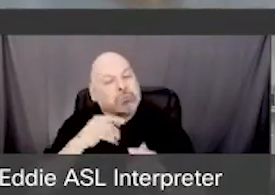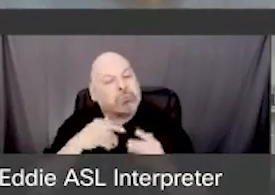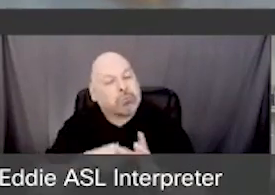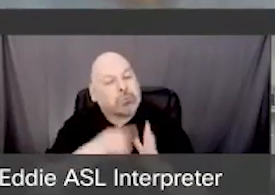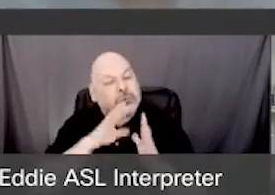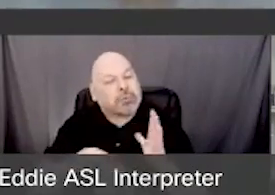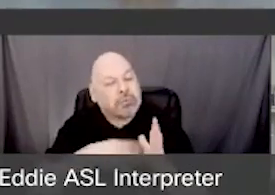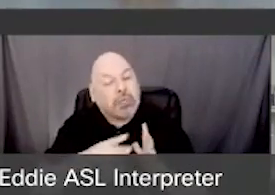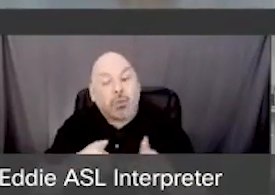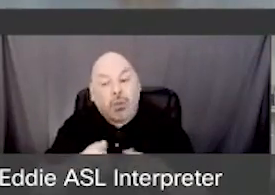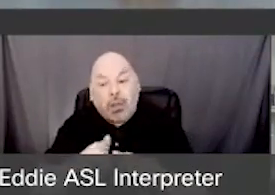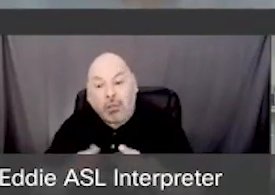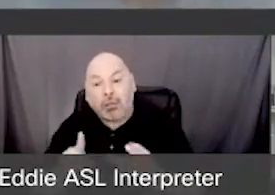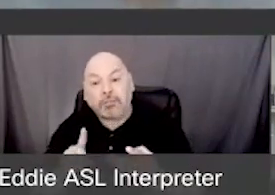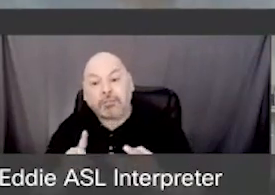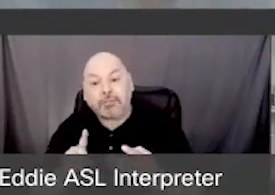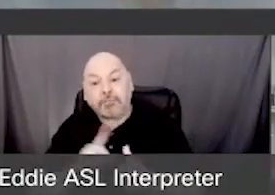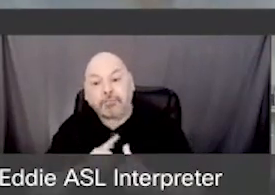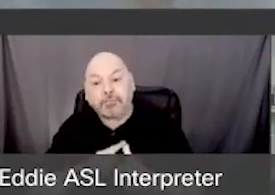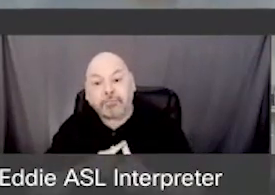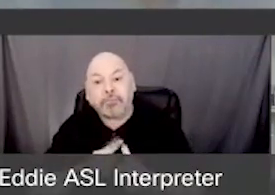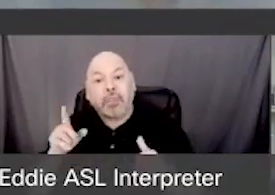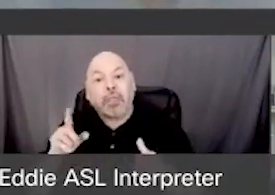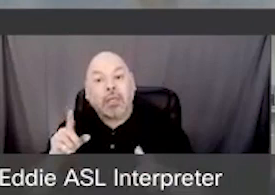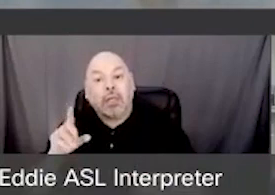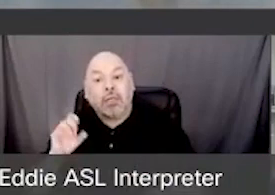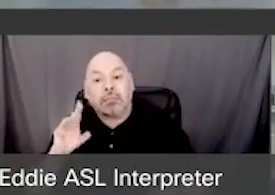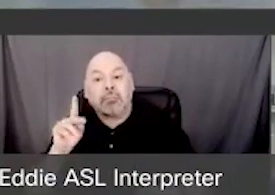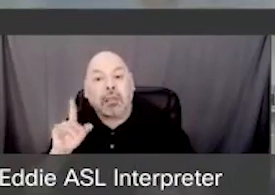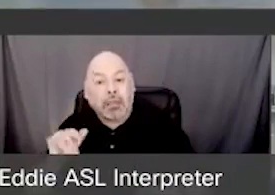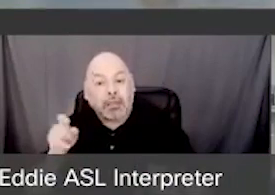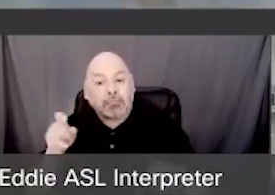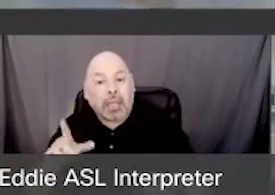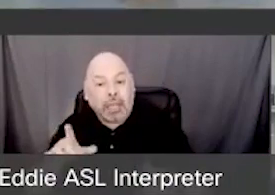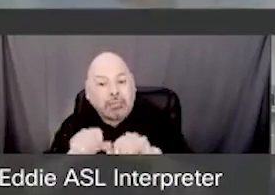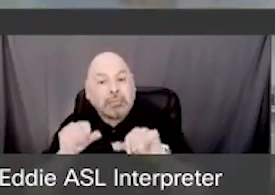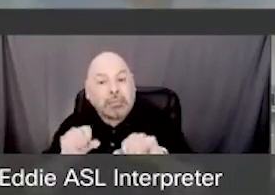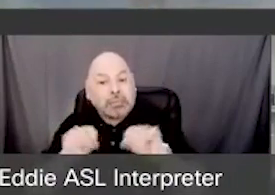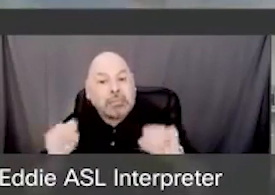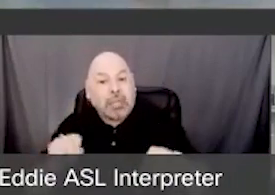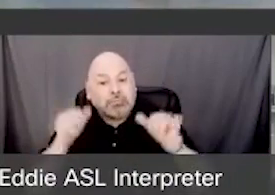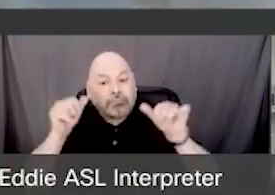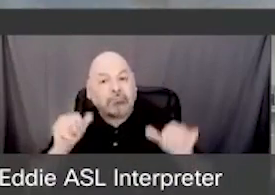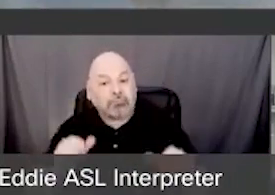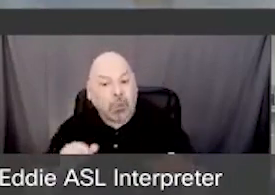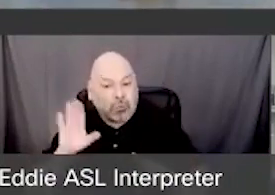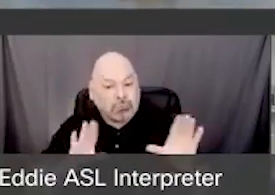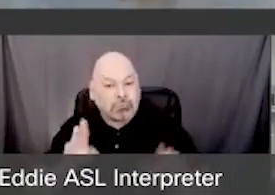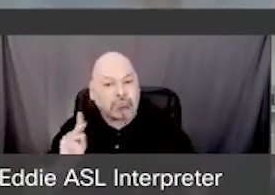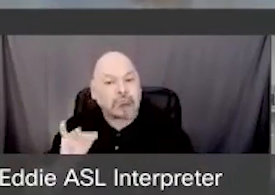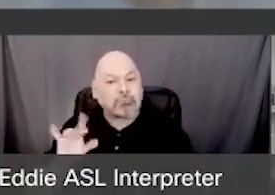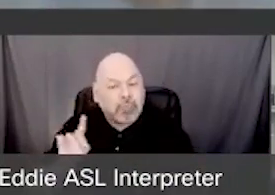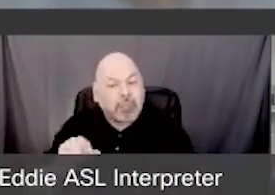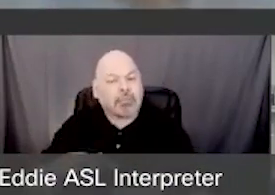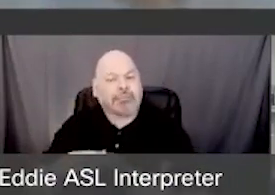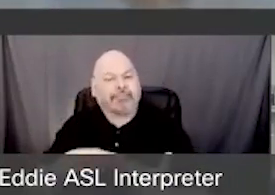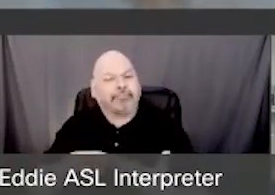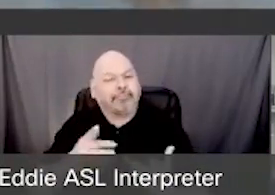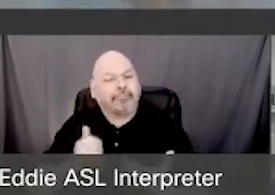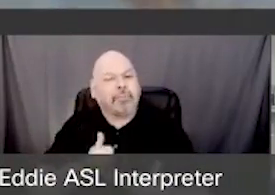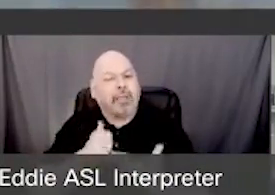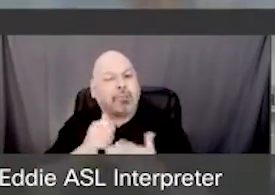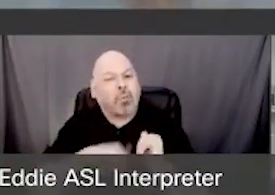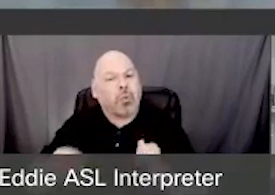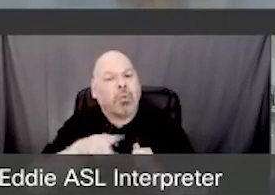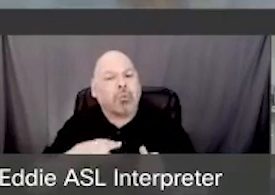session with our new supplier management system where we post our bids. And so this discussion will be very helpful with you